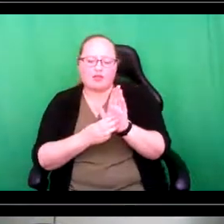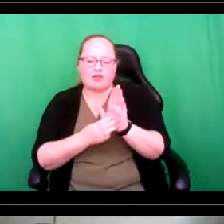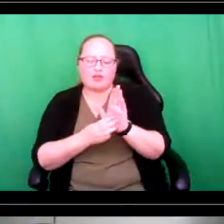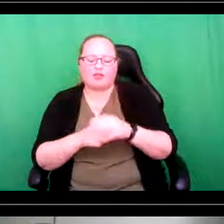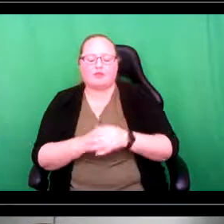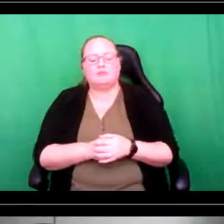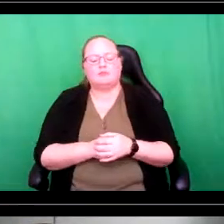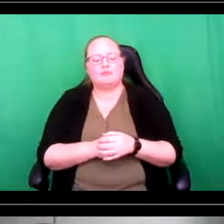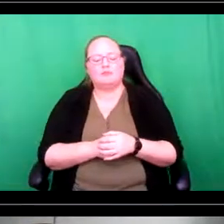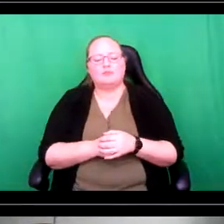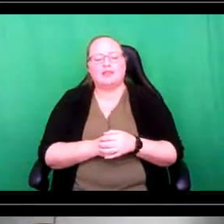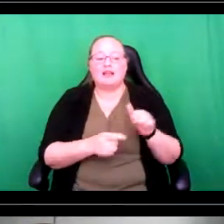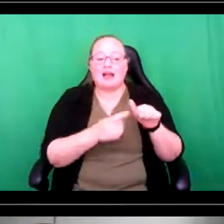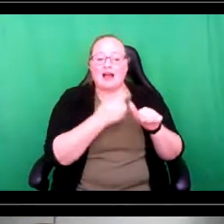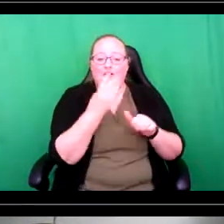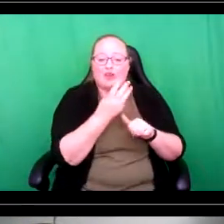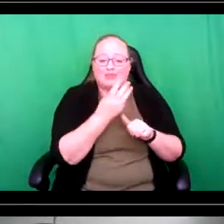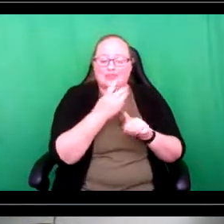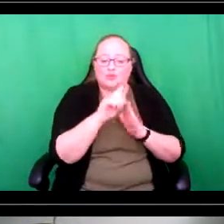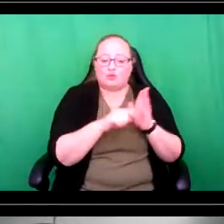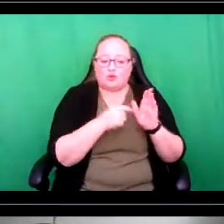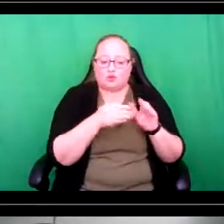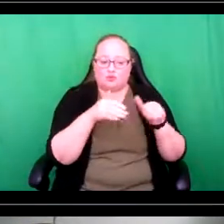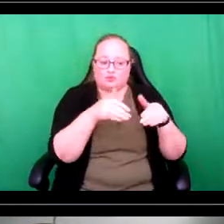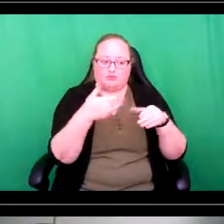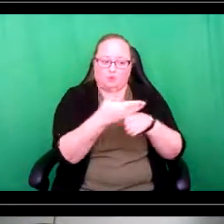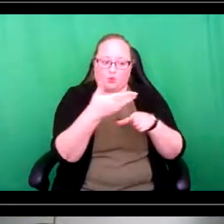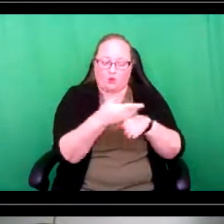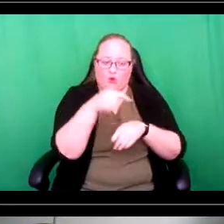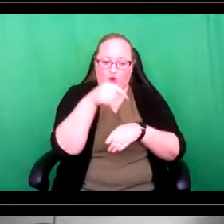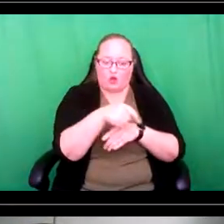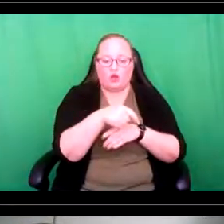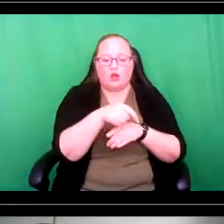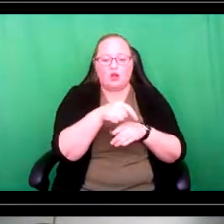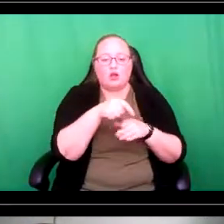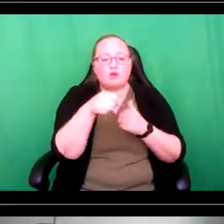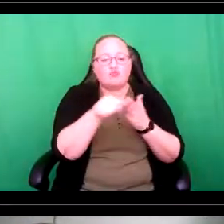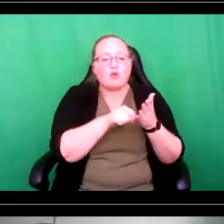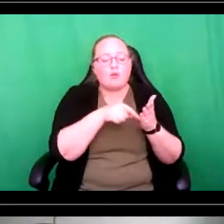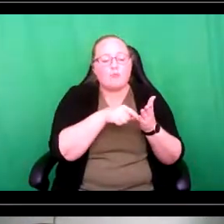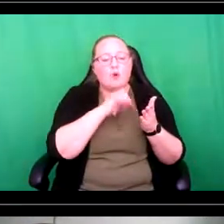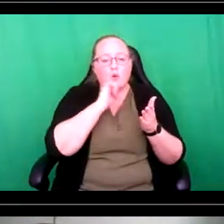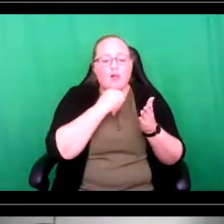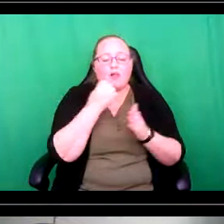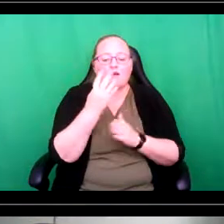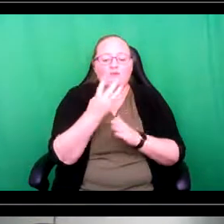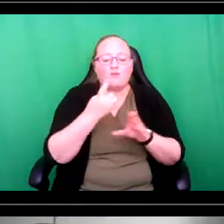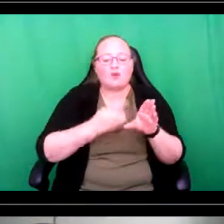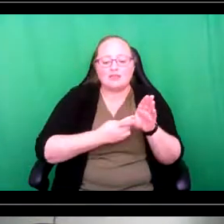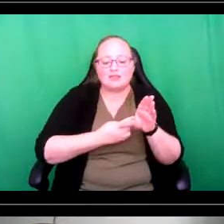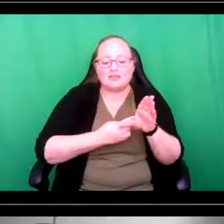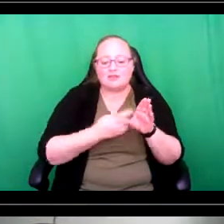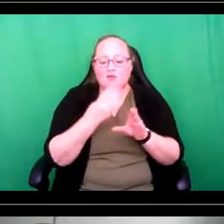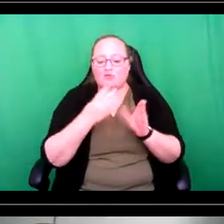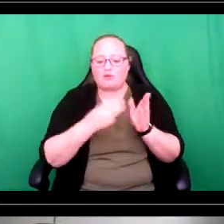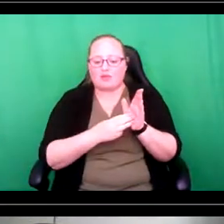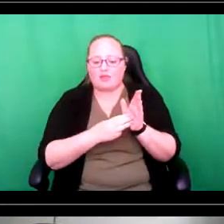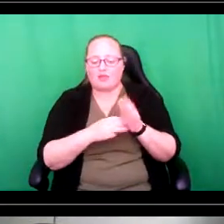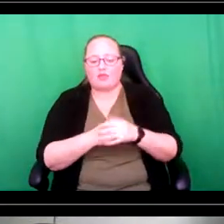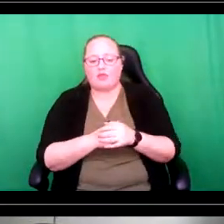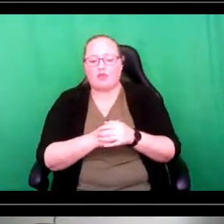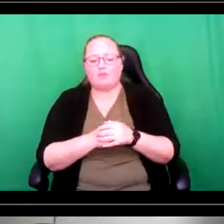junction, they're programmed to take 4 years and 3 months, and to the M25 junction,